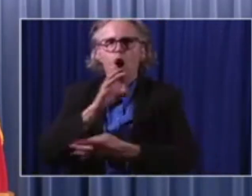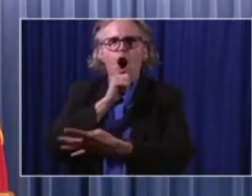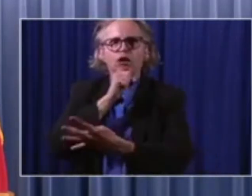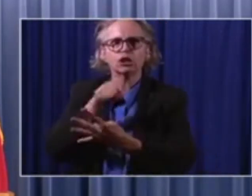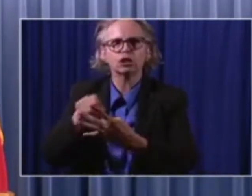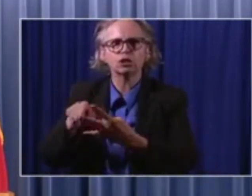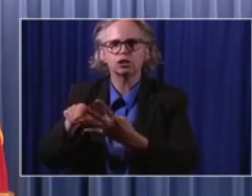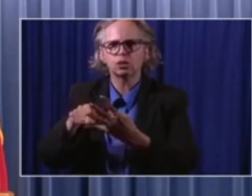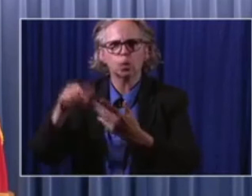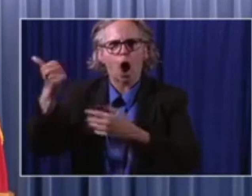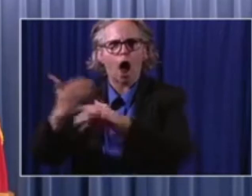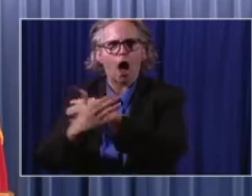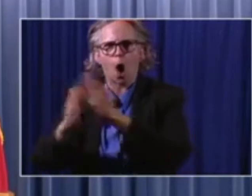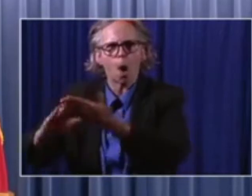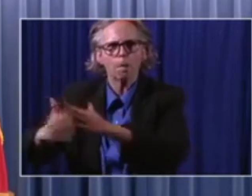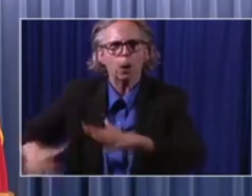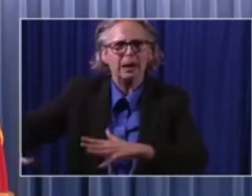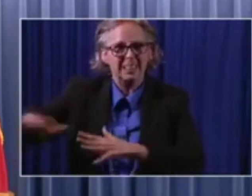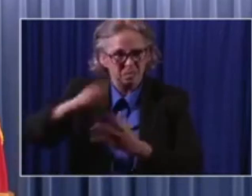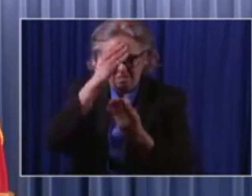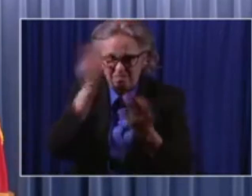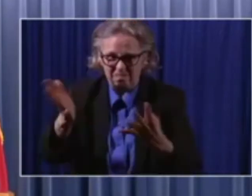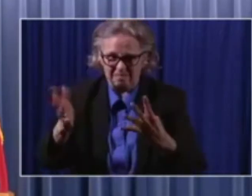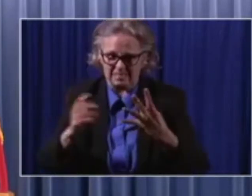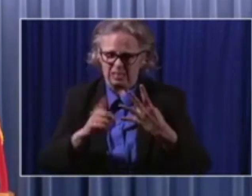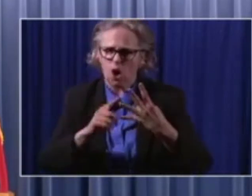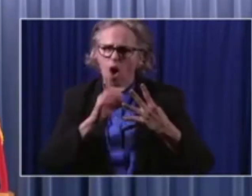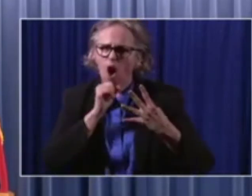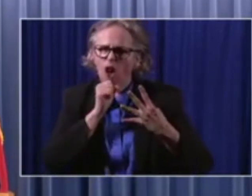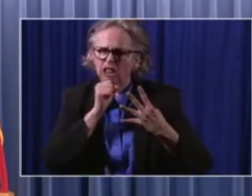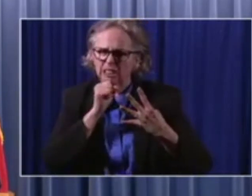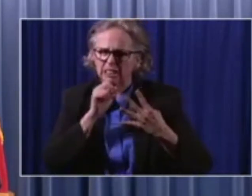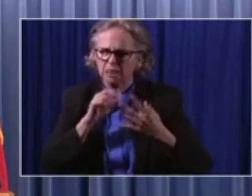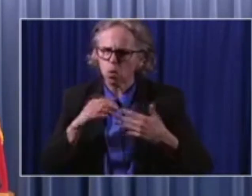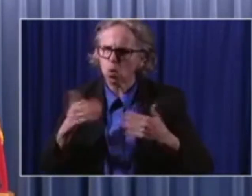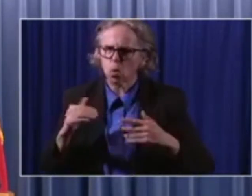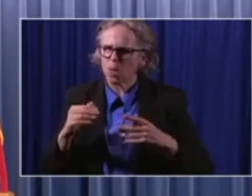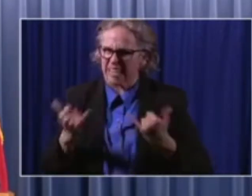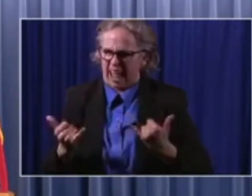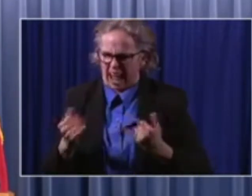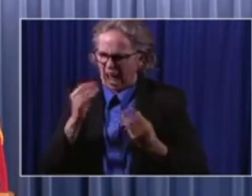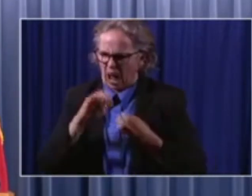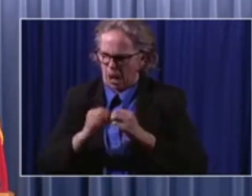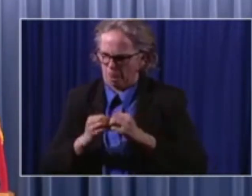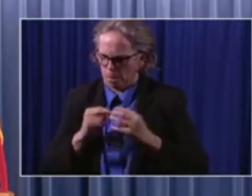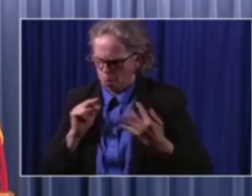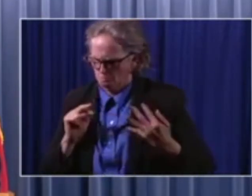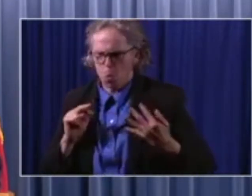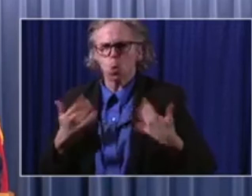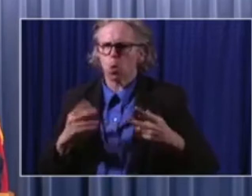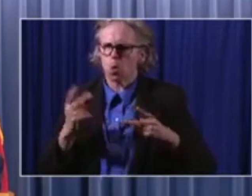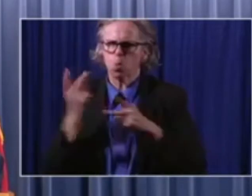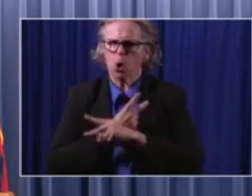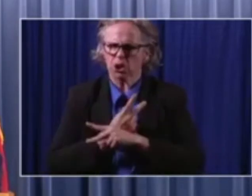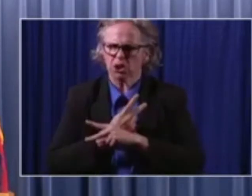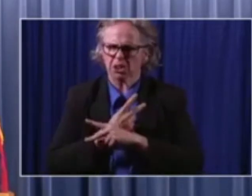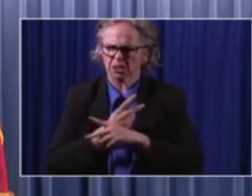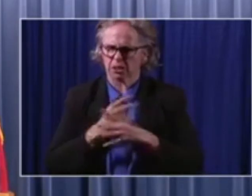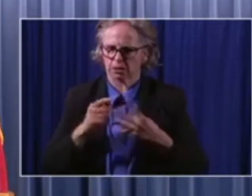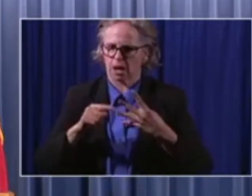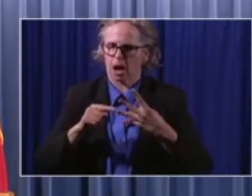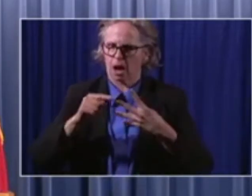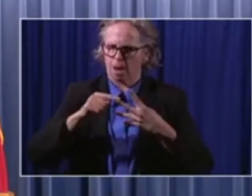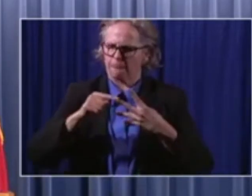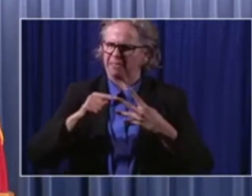tells you that on average the data is getting worse for your area. Not enough to be red, but certainly worse than yellow. So I think once